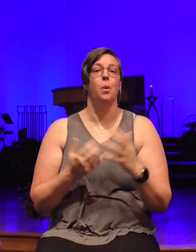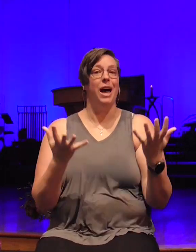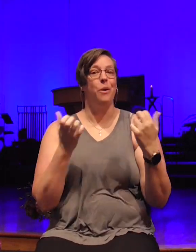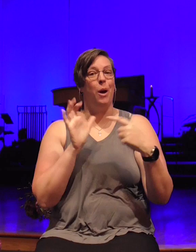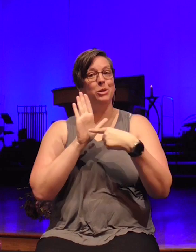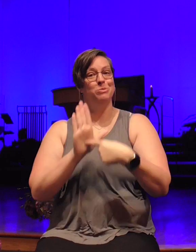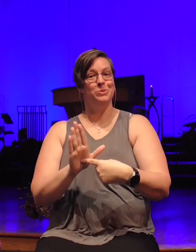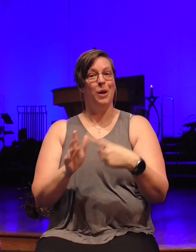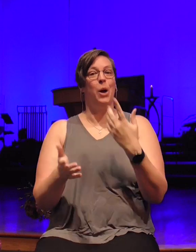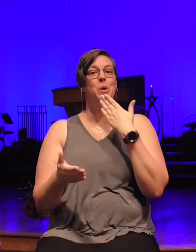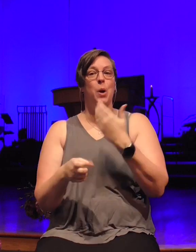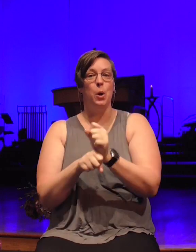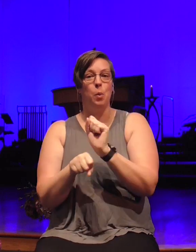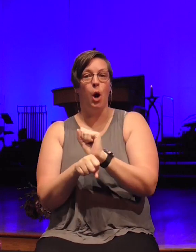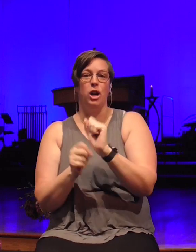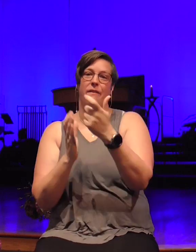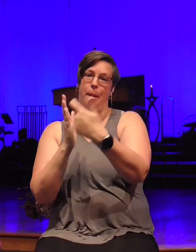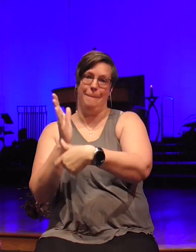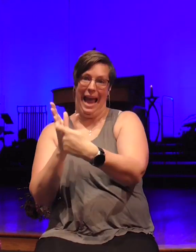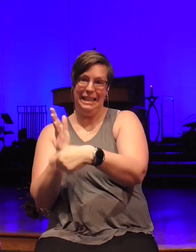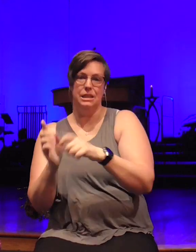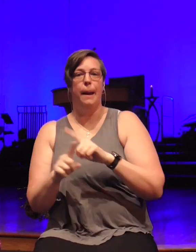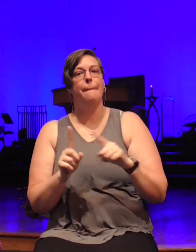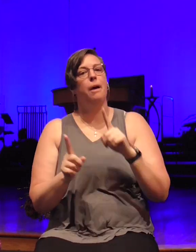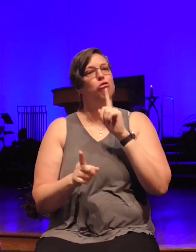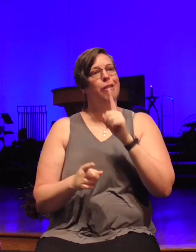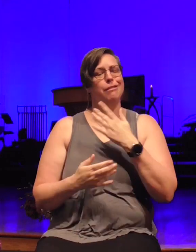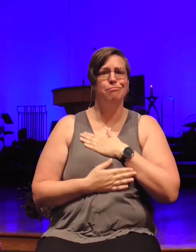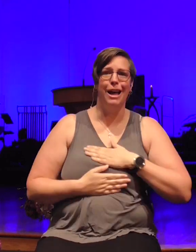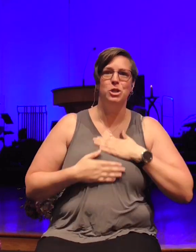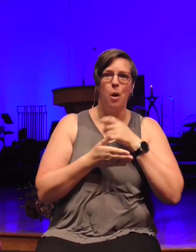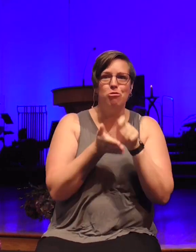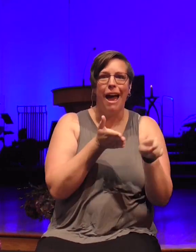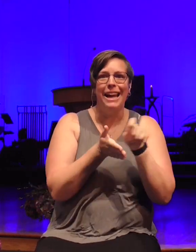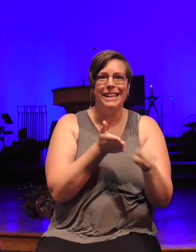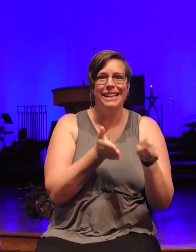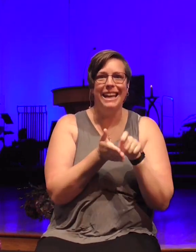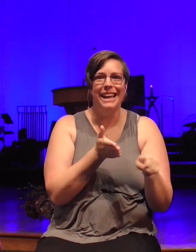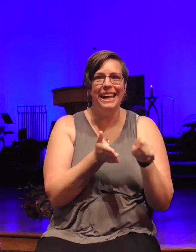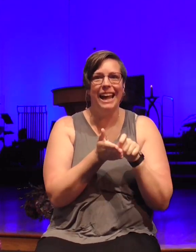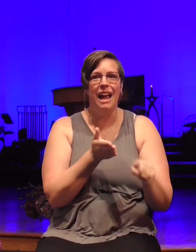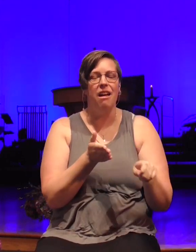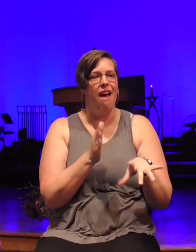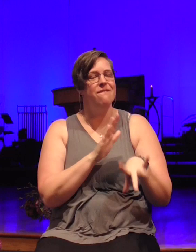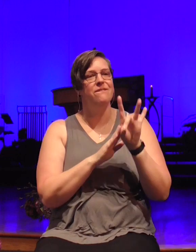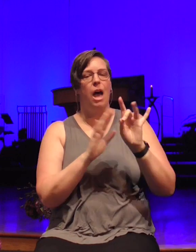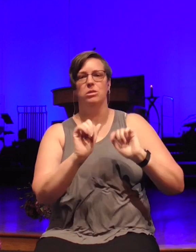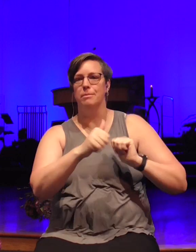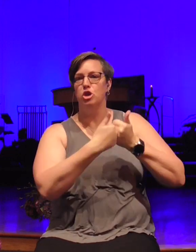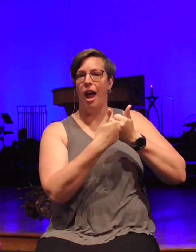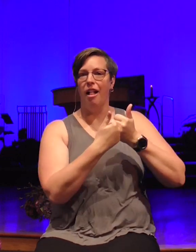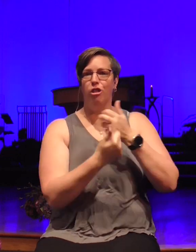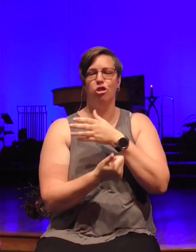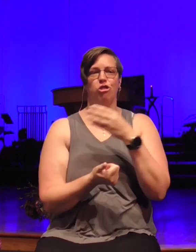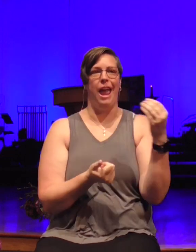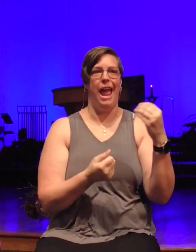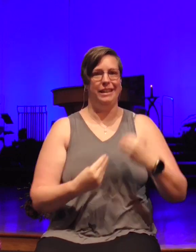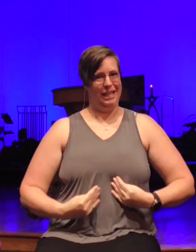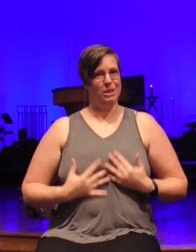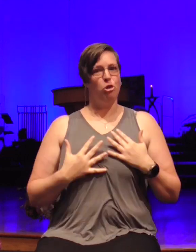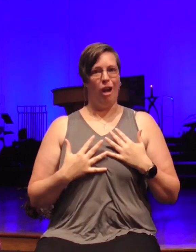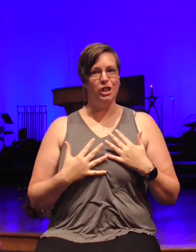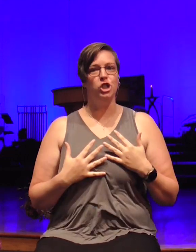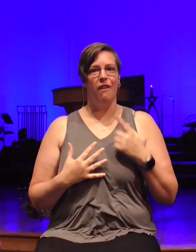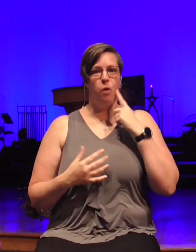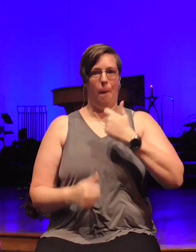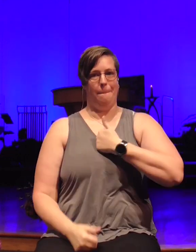the good work of our beautiful magazine, but I really enjoyed writing the guides and found great challenge and